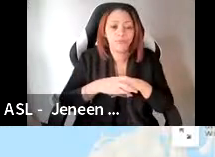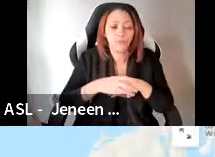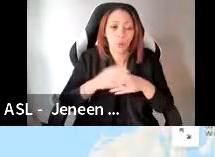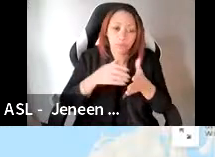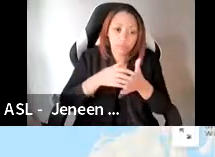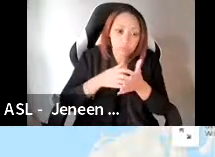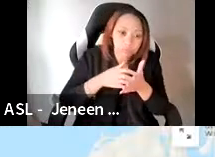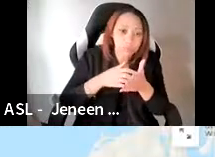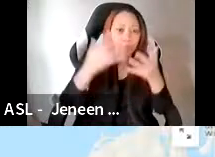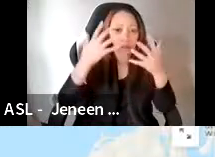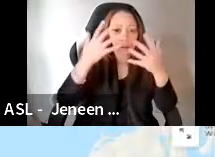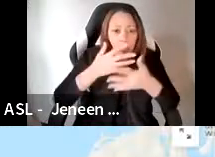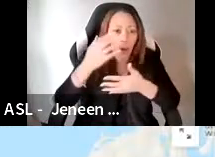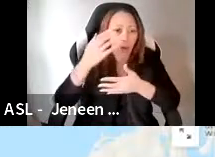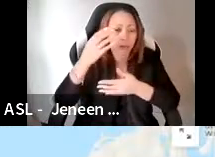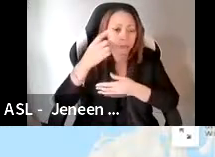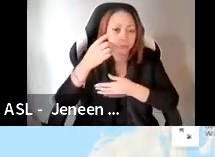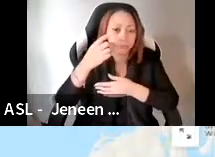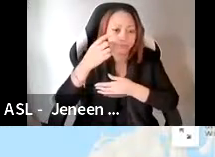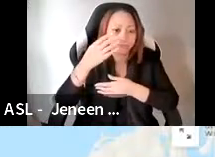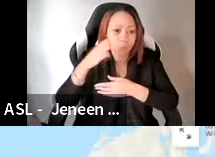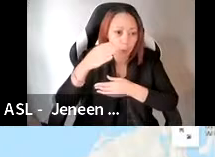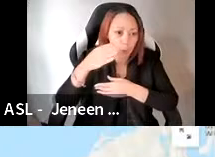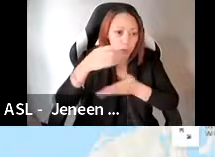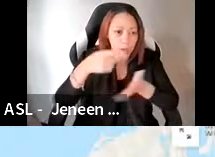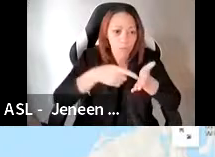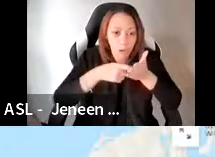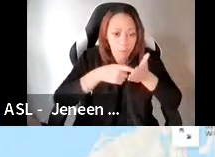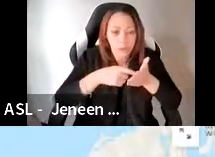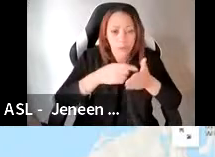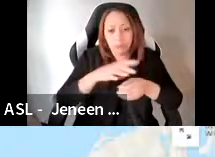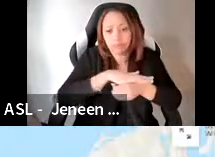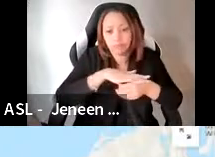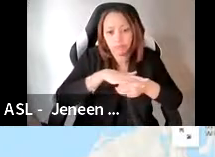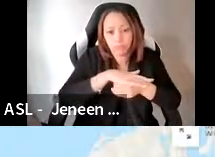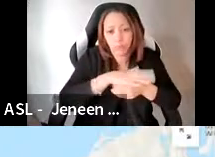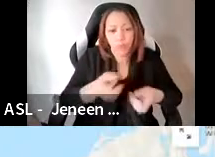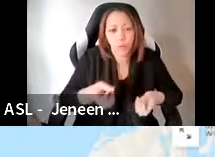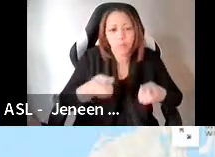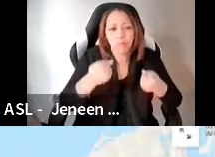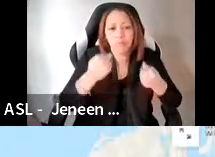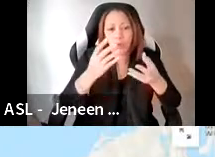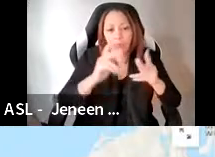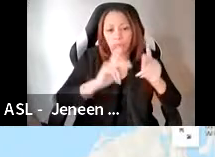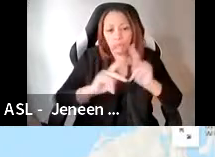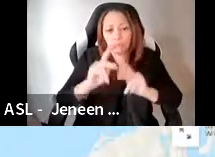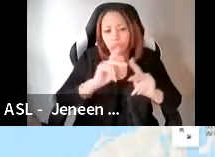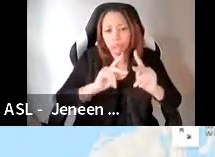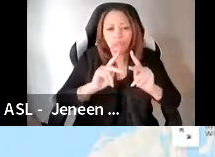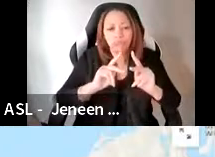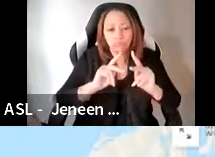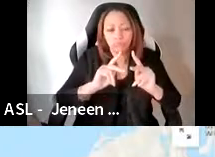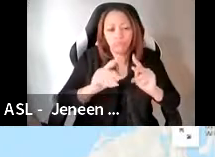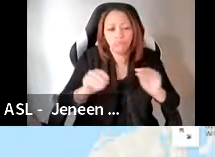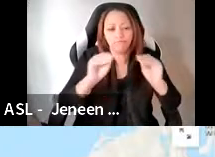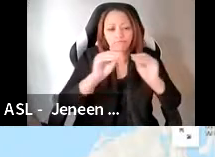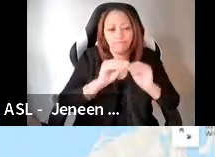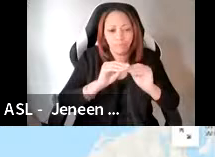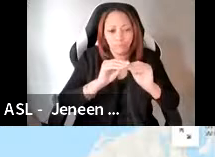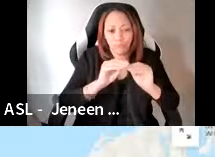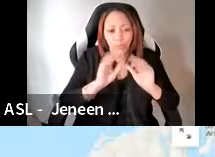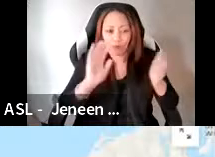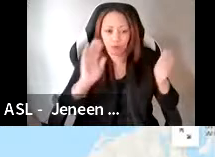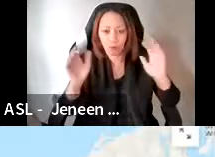Darker blue color represents neighborhoods with more population risk factors relative to the rest of the